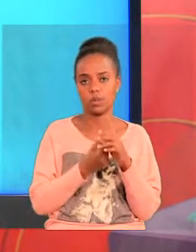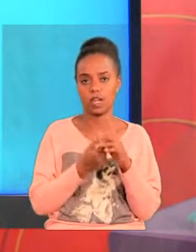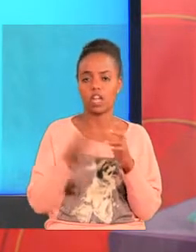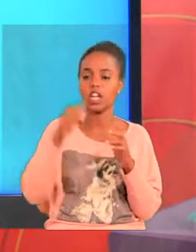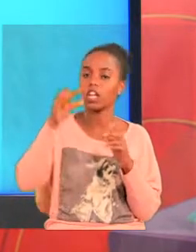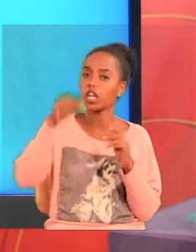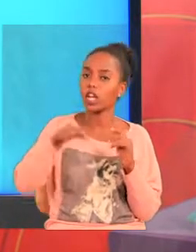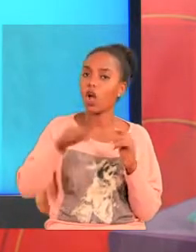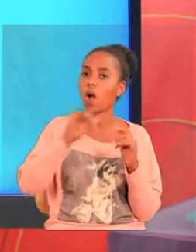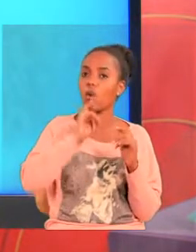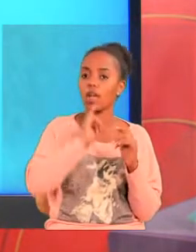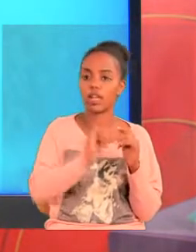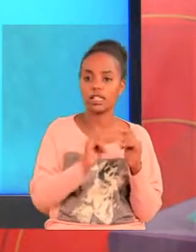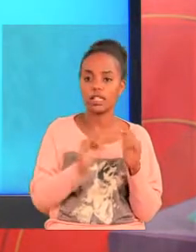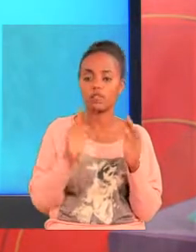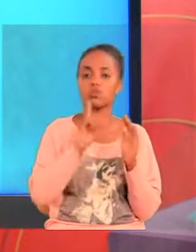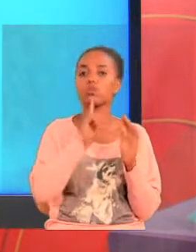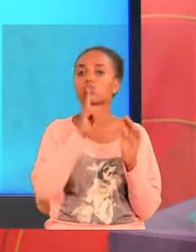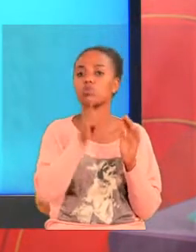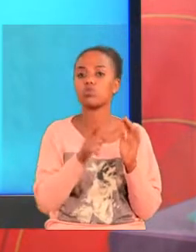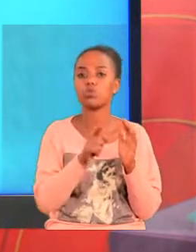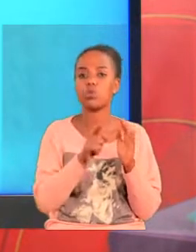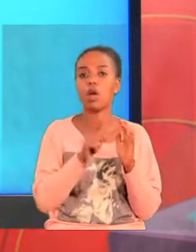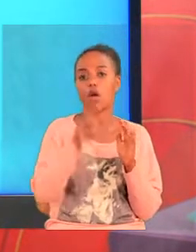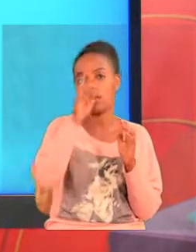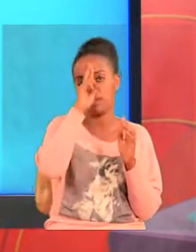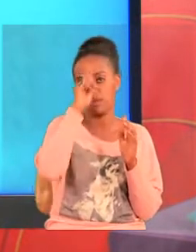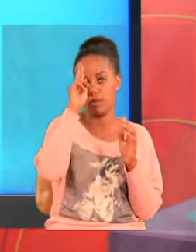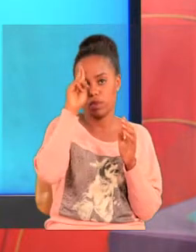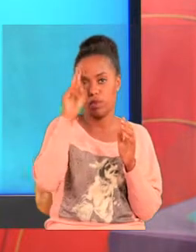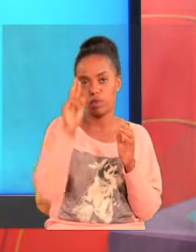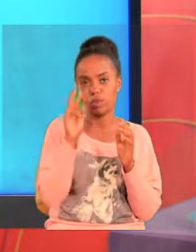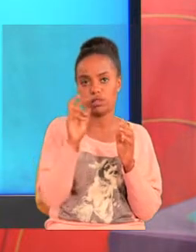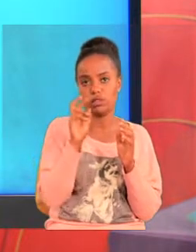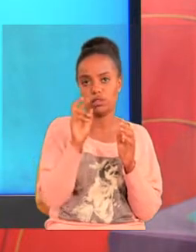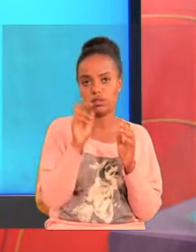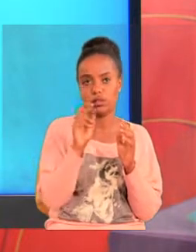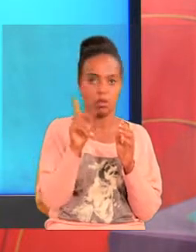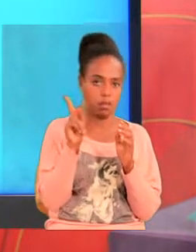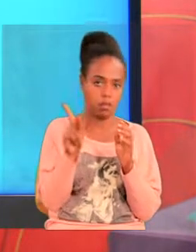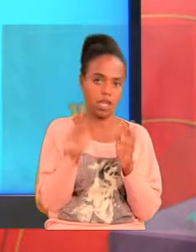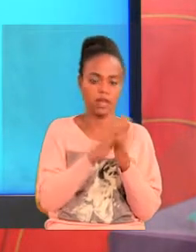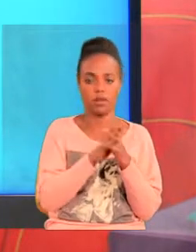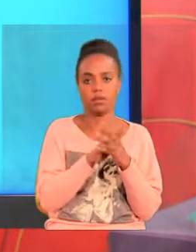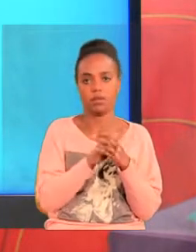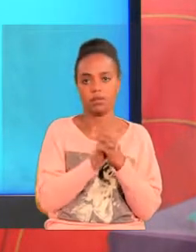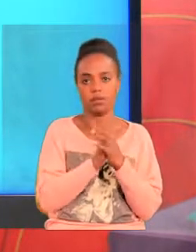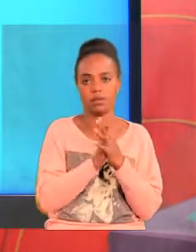Q is true because it is premise.